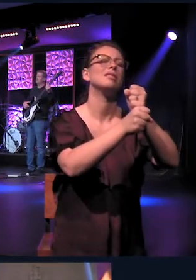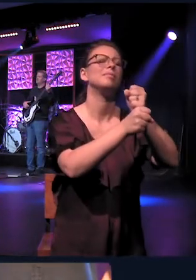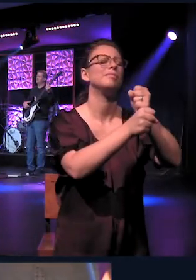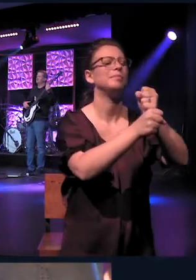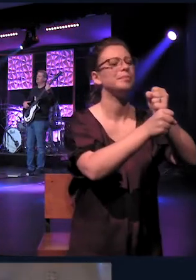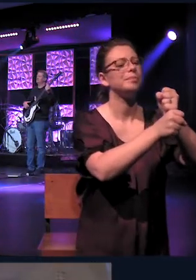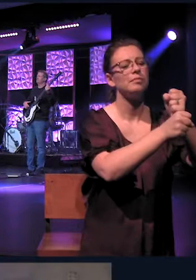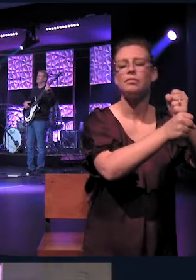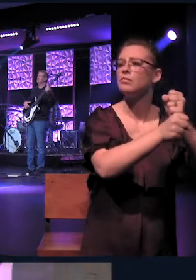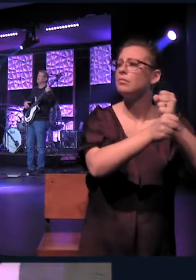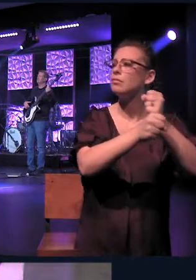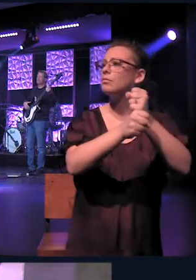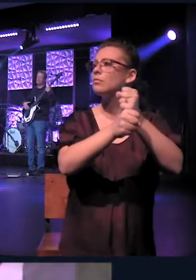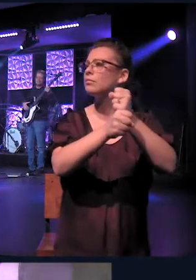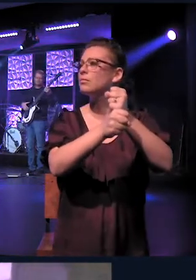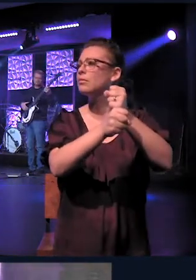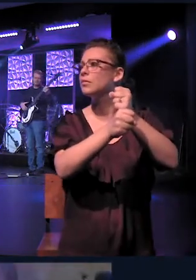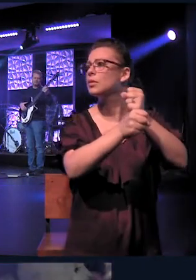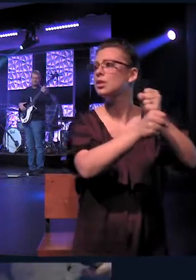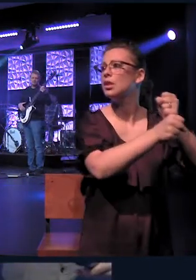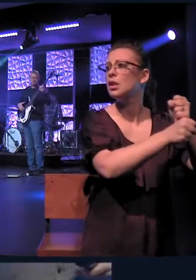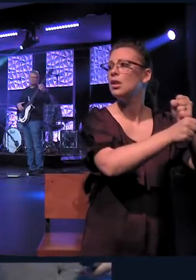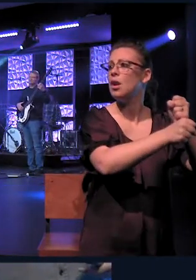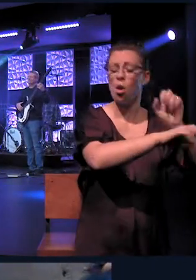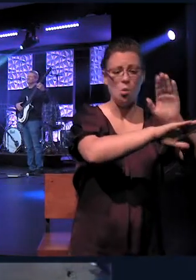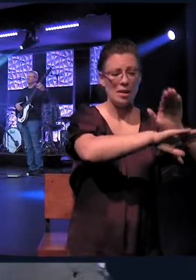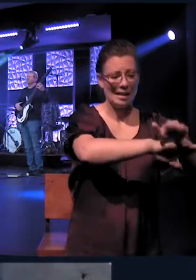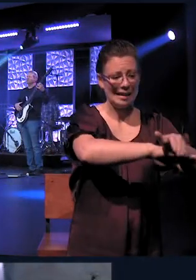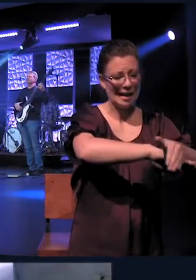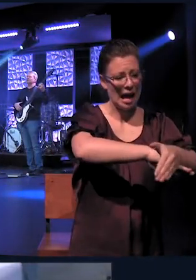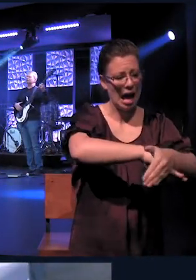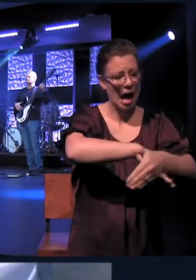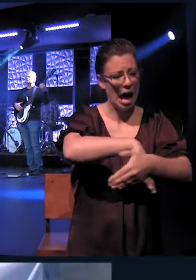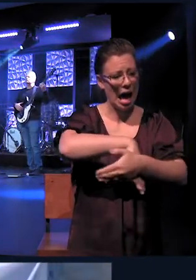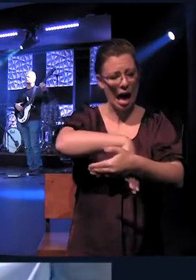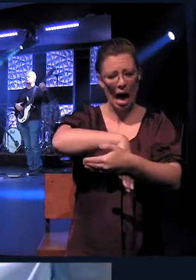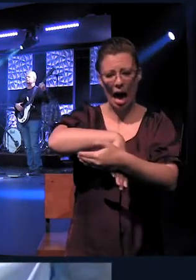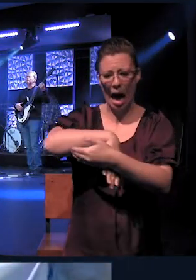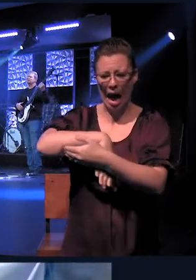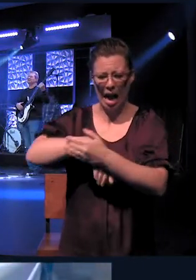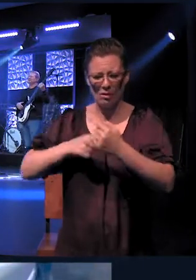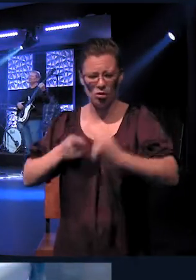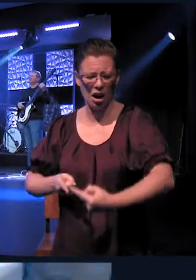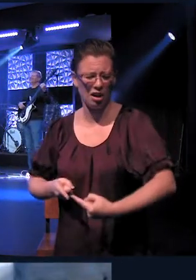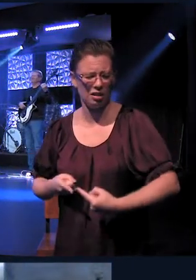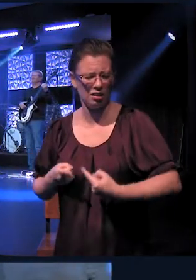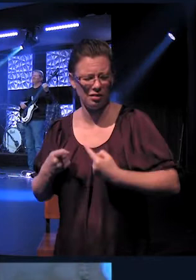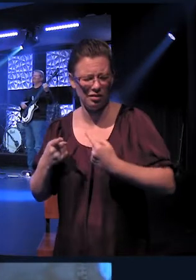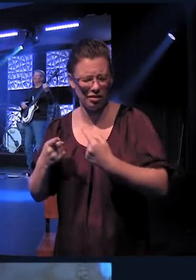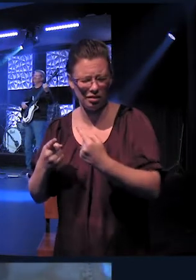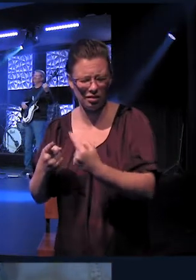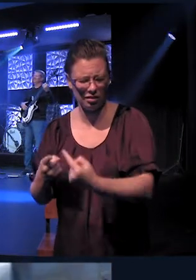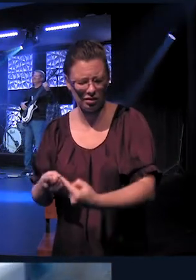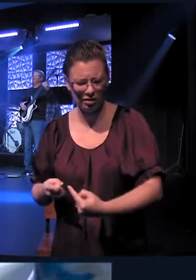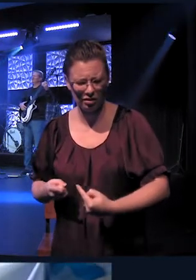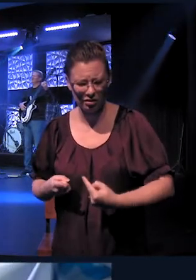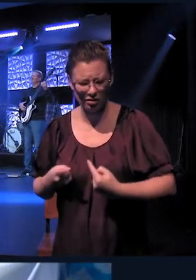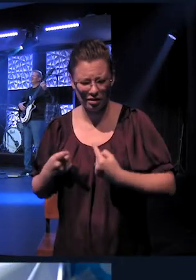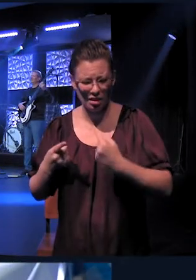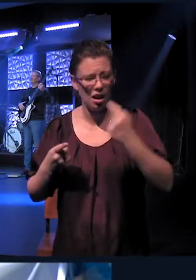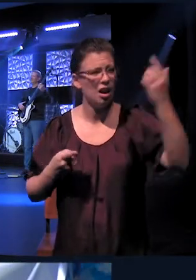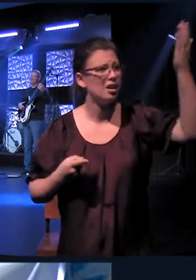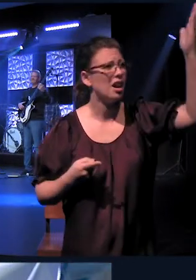And when the night is holding on to me,